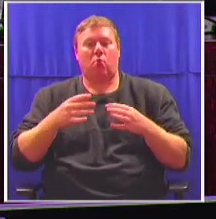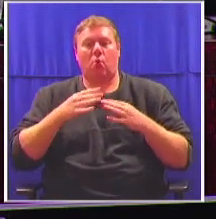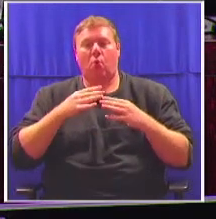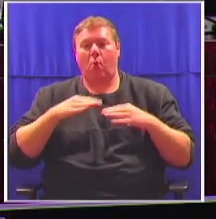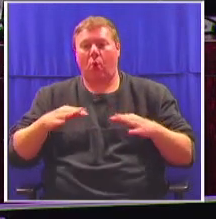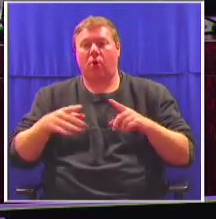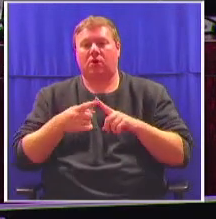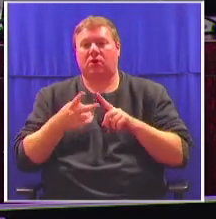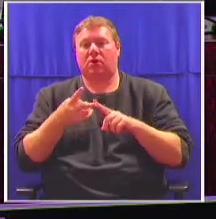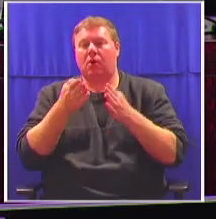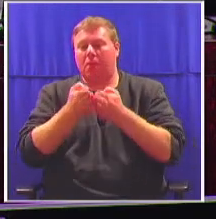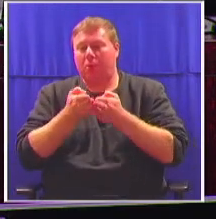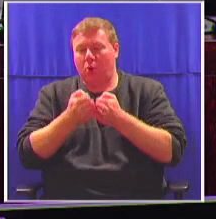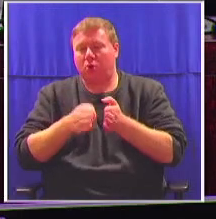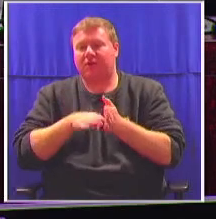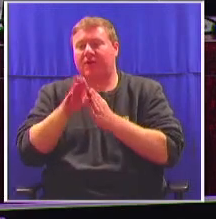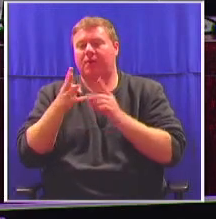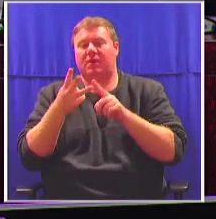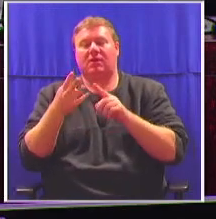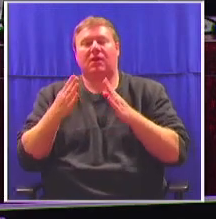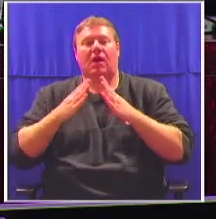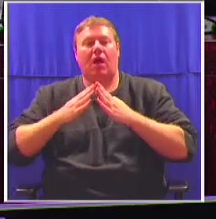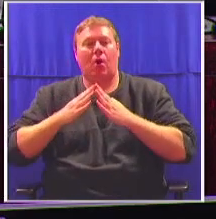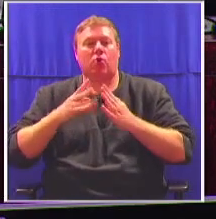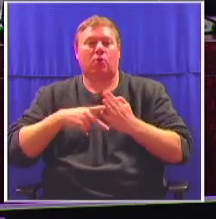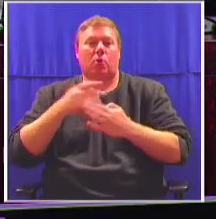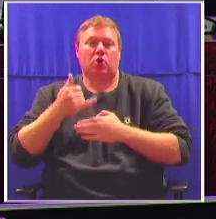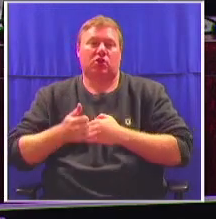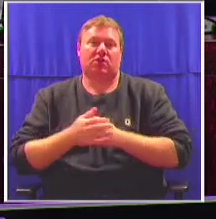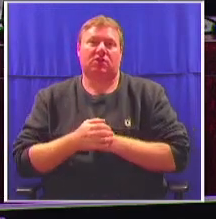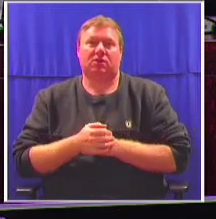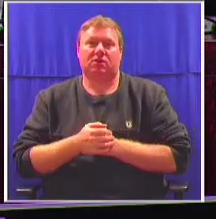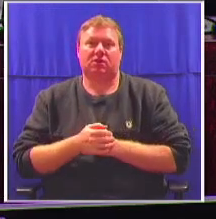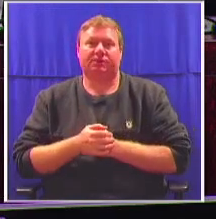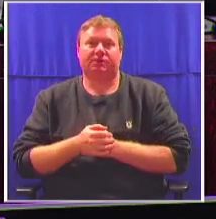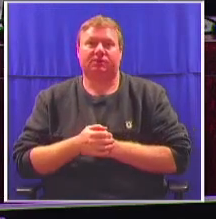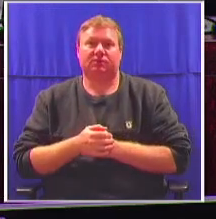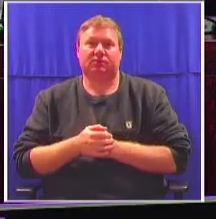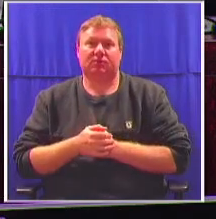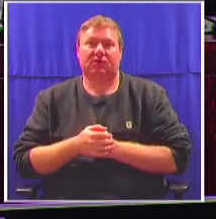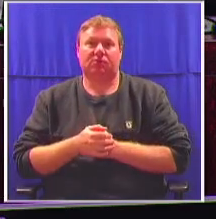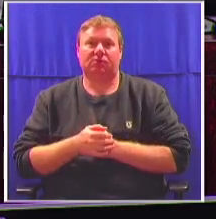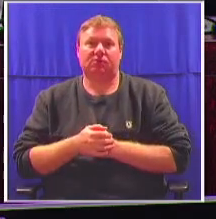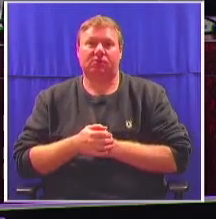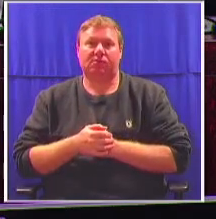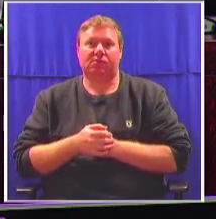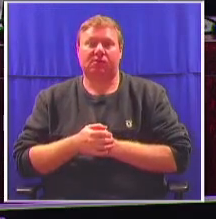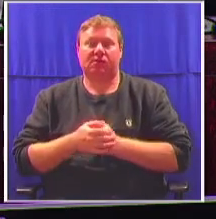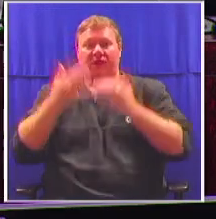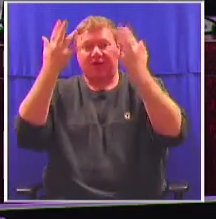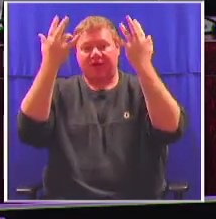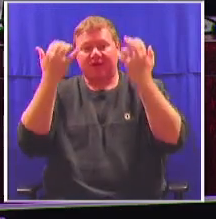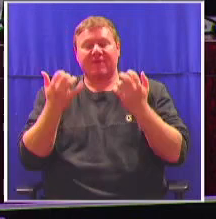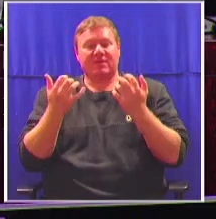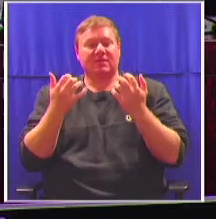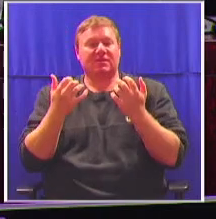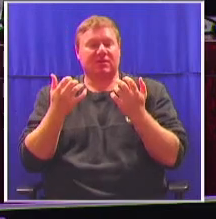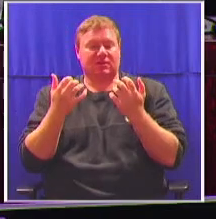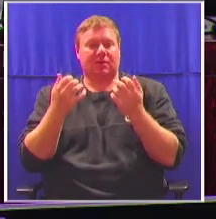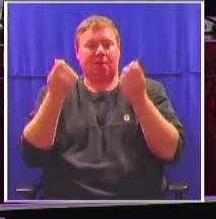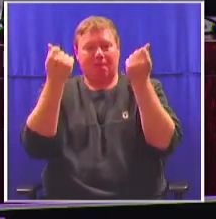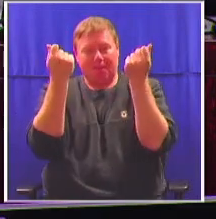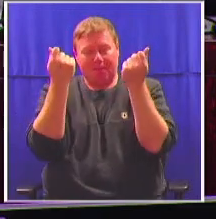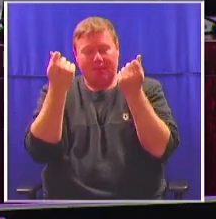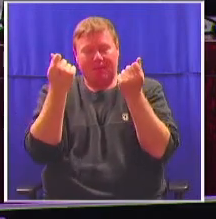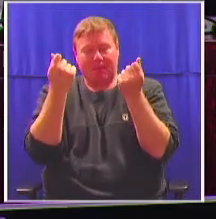port development, and housing projects. On the basis of a fiscal commitment of 21 billion